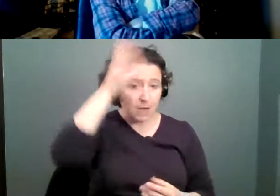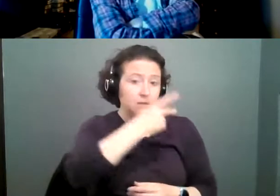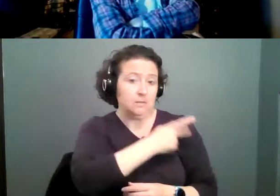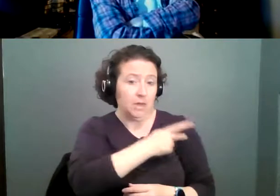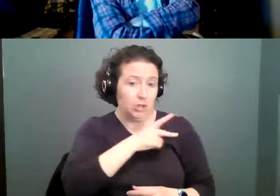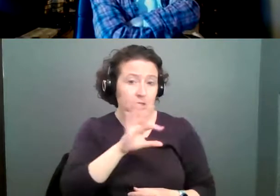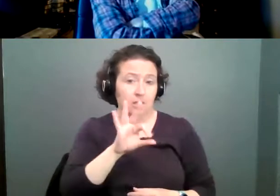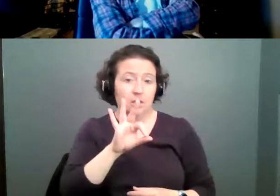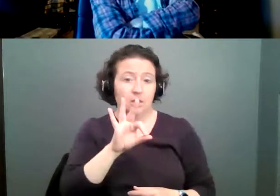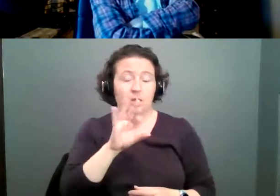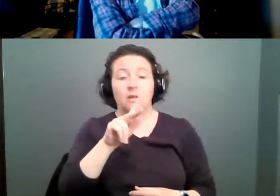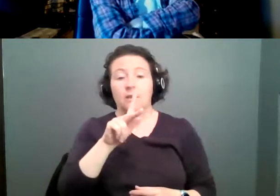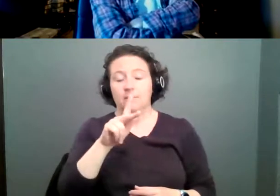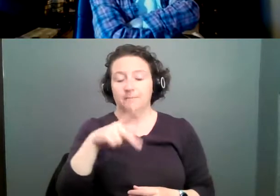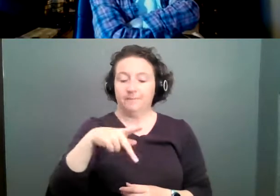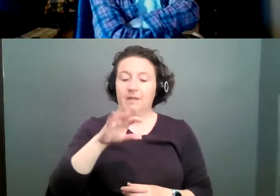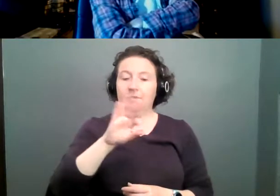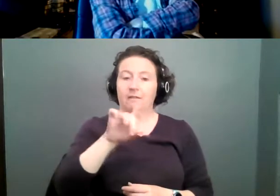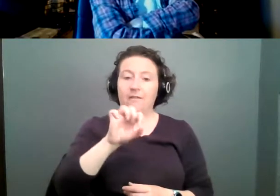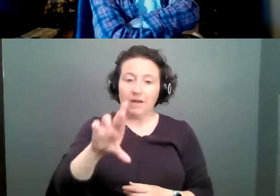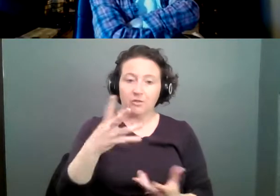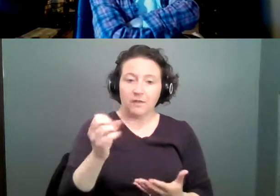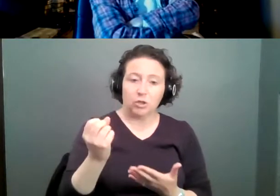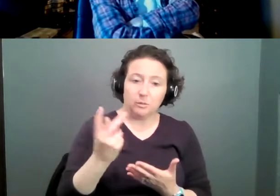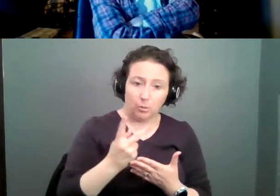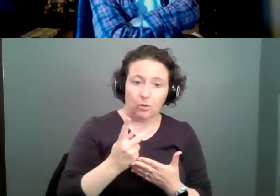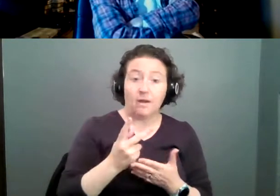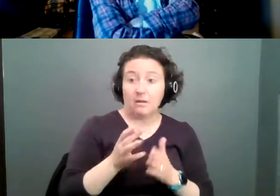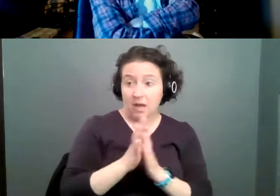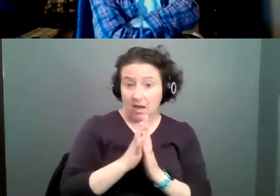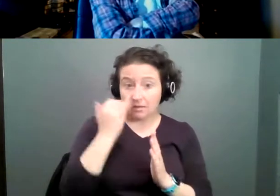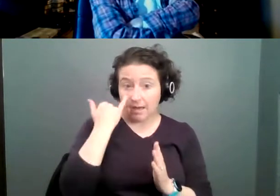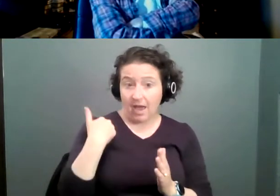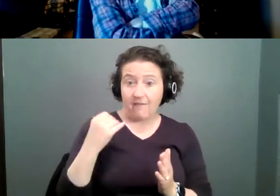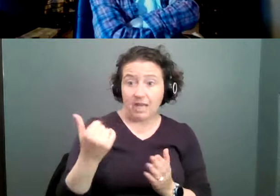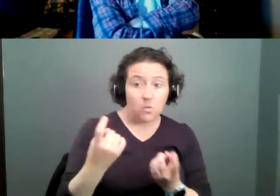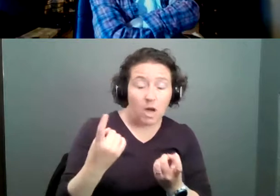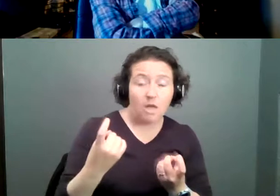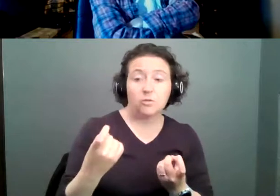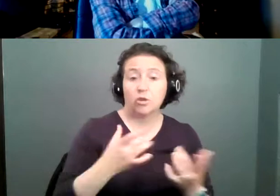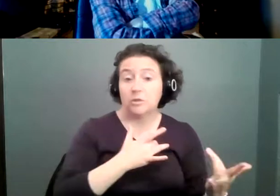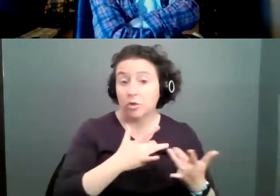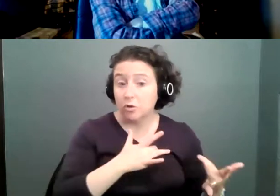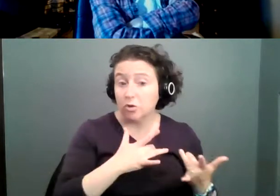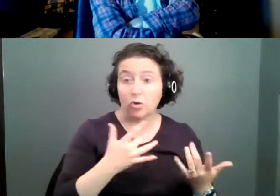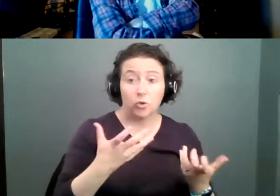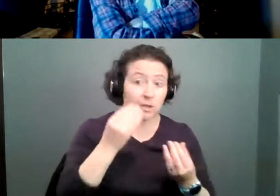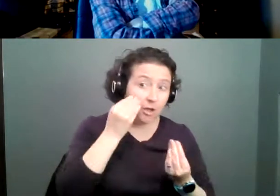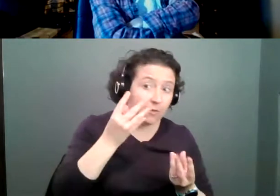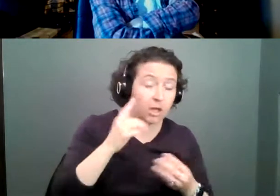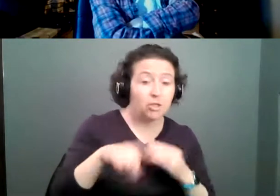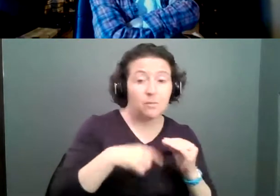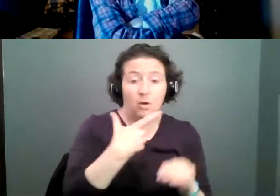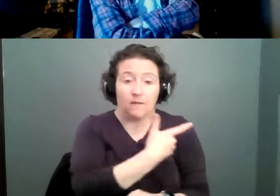Pfizer vaccine has been authorized by FDA, and I've been asking if they have any questions or concerns or would like information about